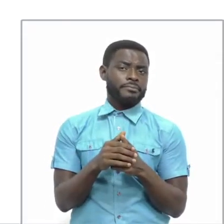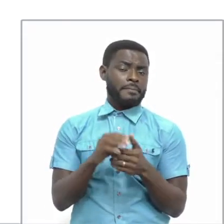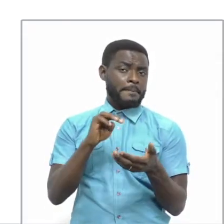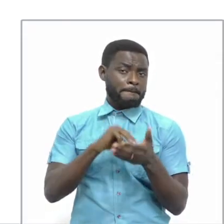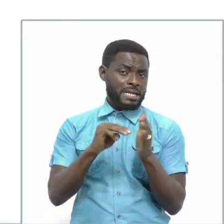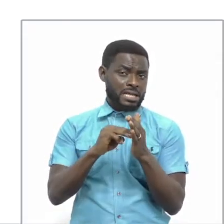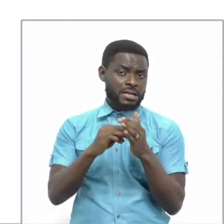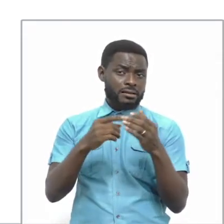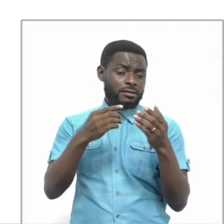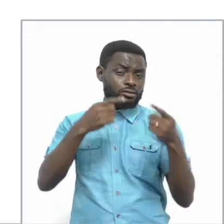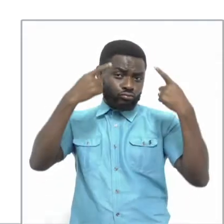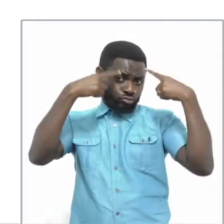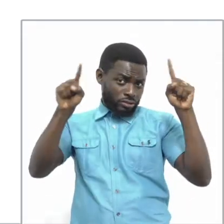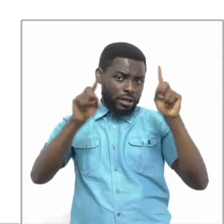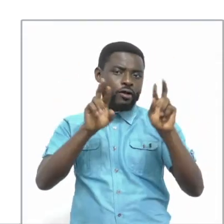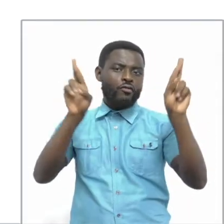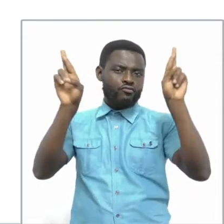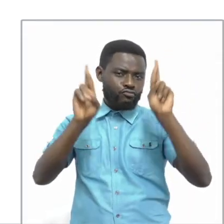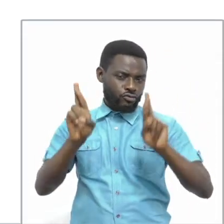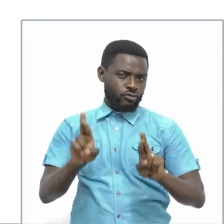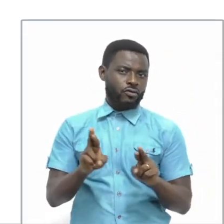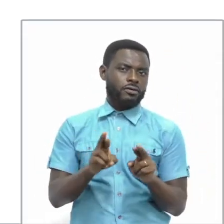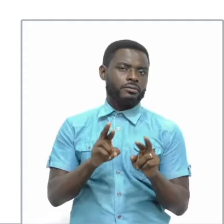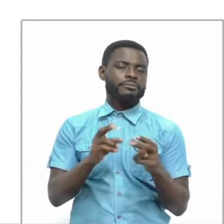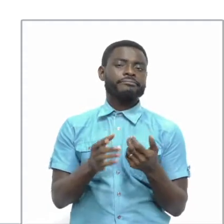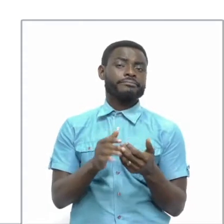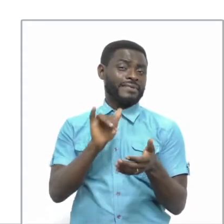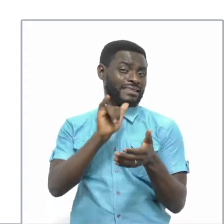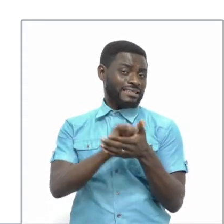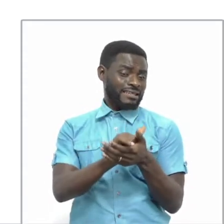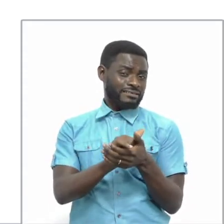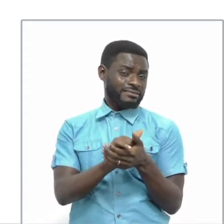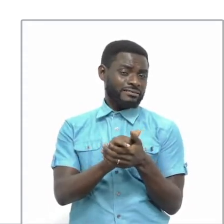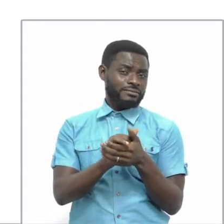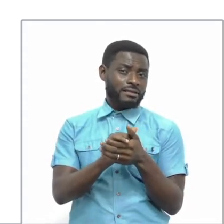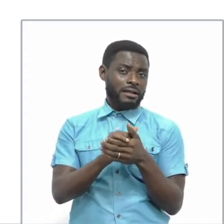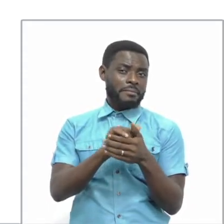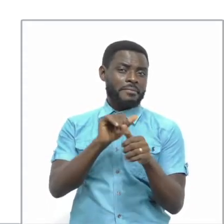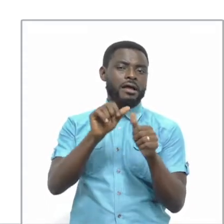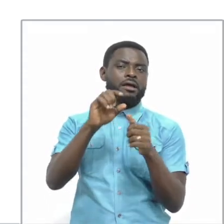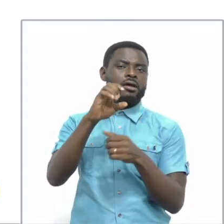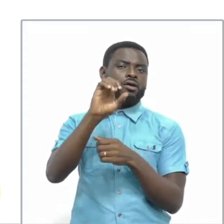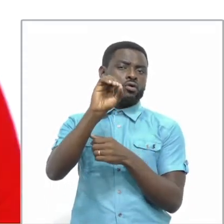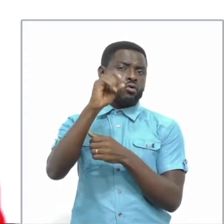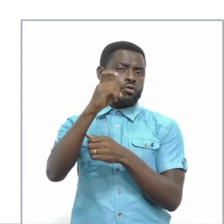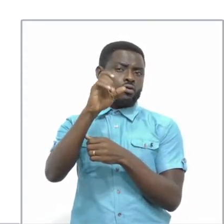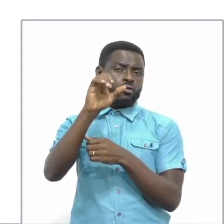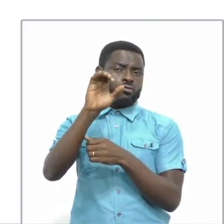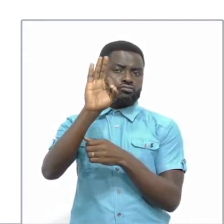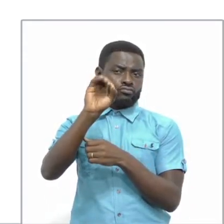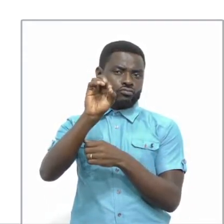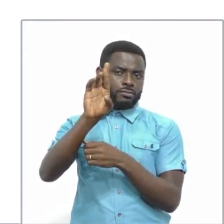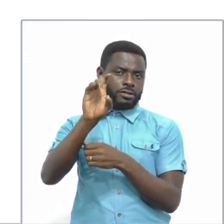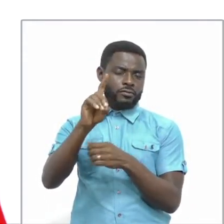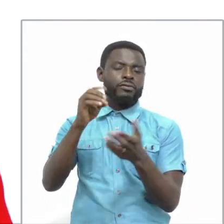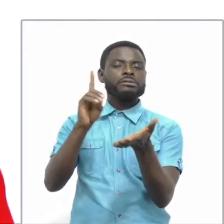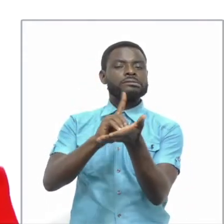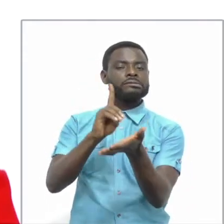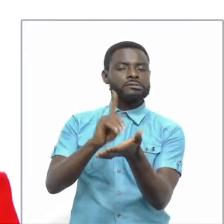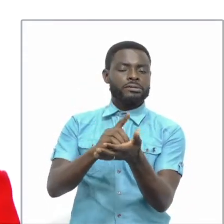successful result. Successful result. And that is according to Oxford Learner's Dictionary. And so